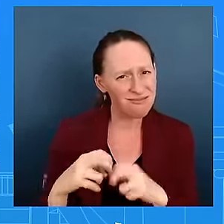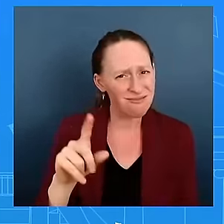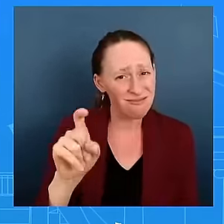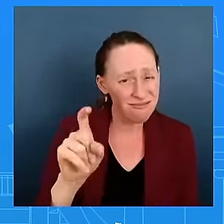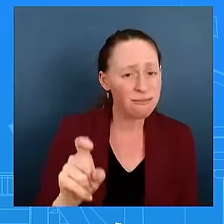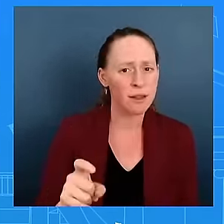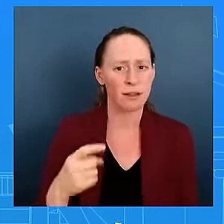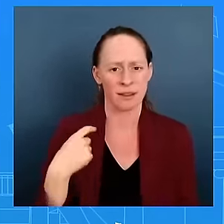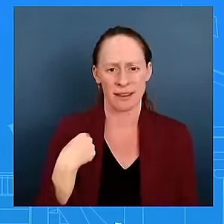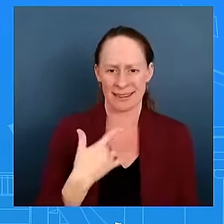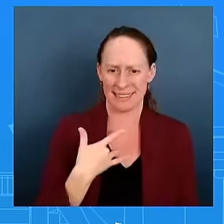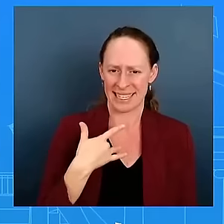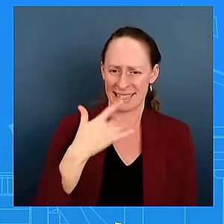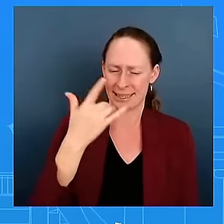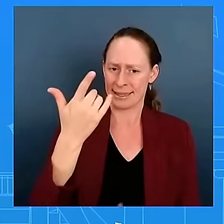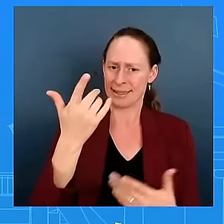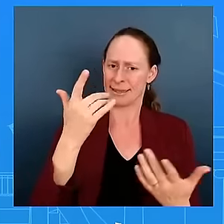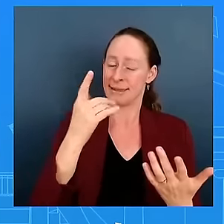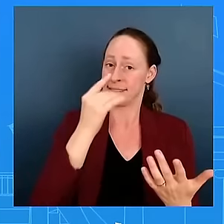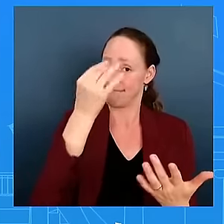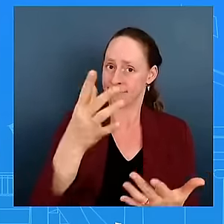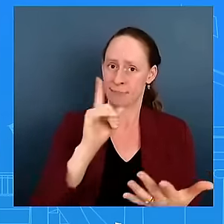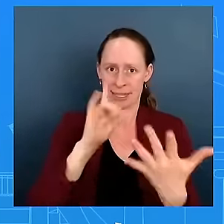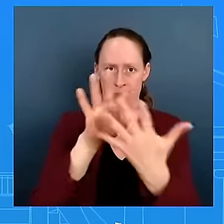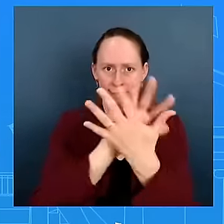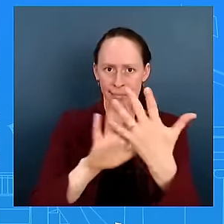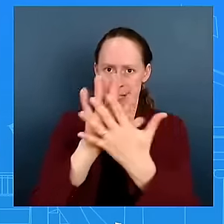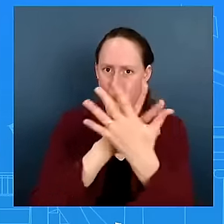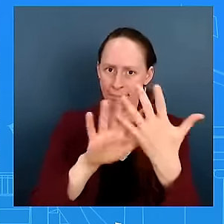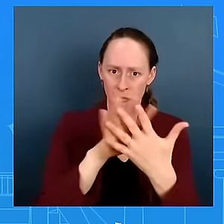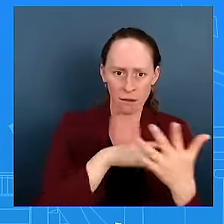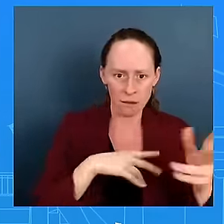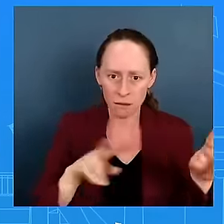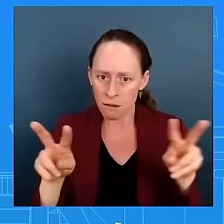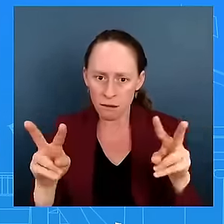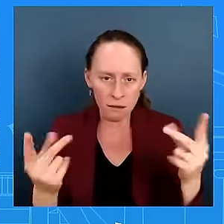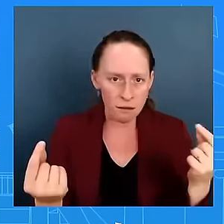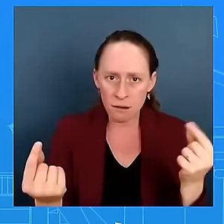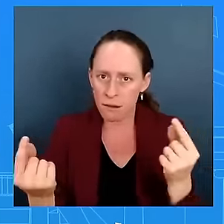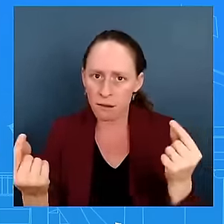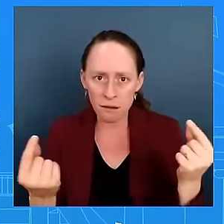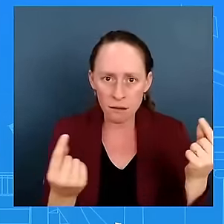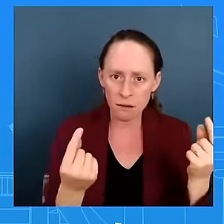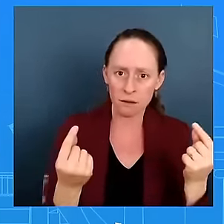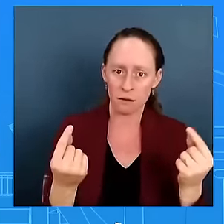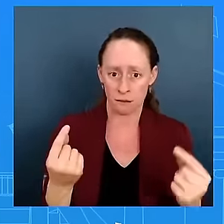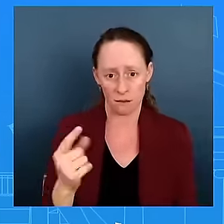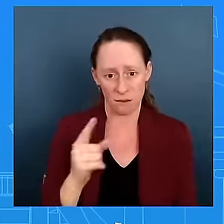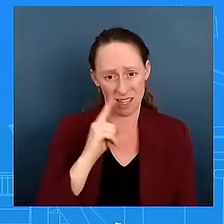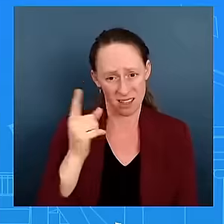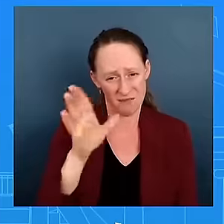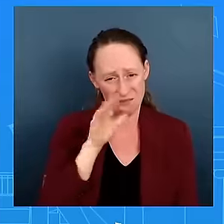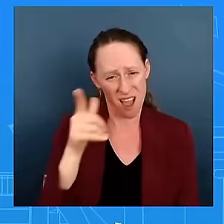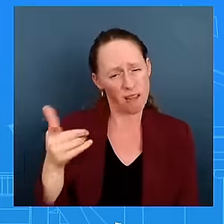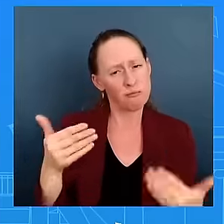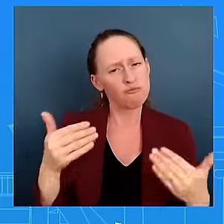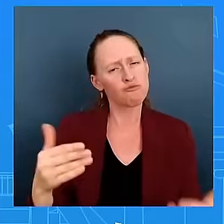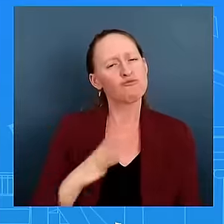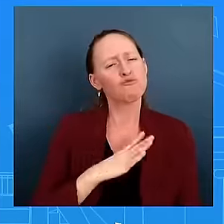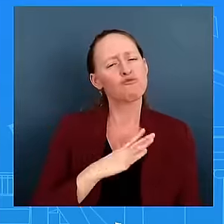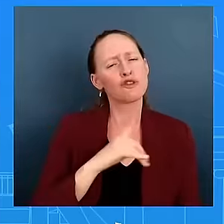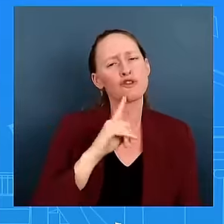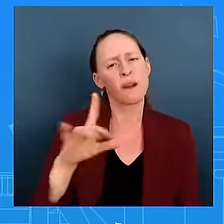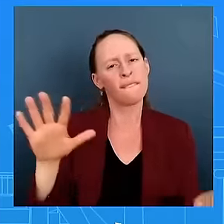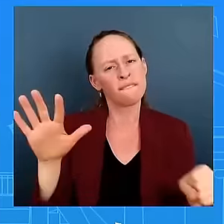dominated that. His presidency for 10 days, and he could submit to another exam, a full exam, partial exam, whatever. He